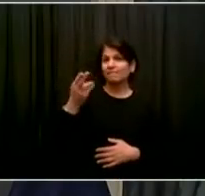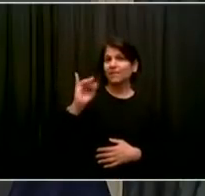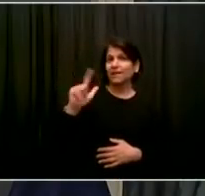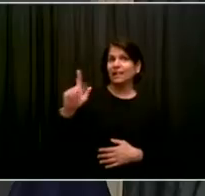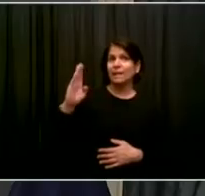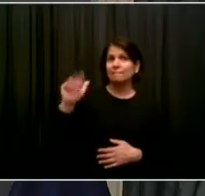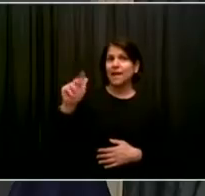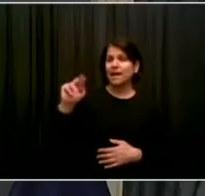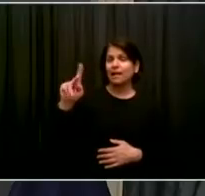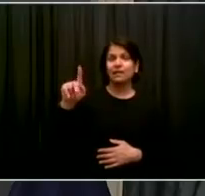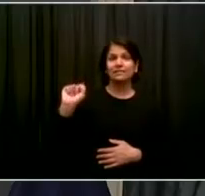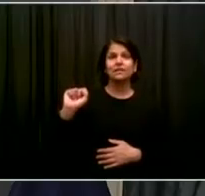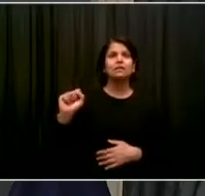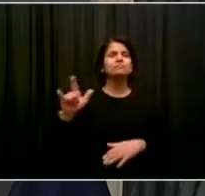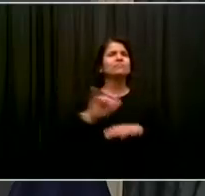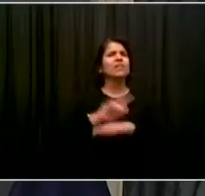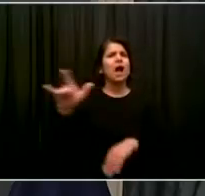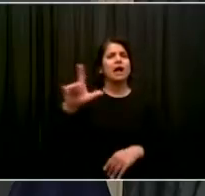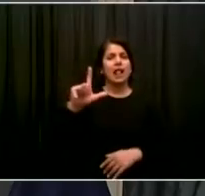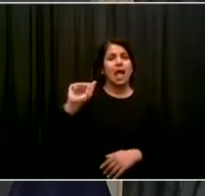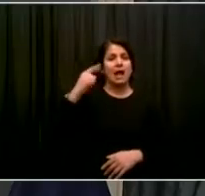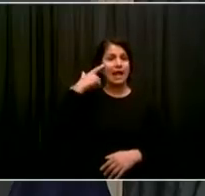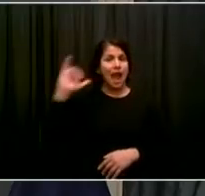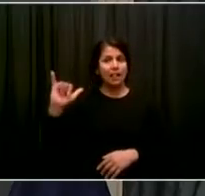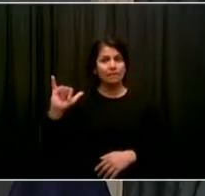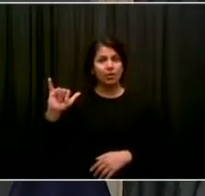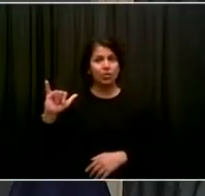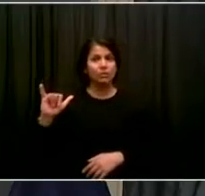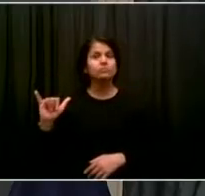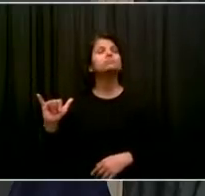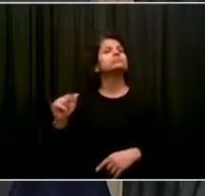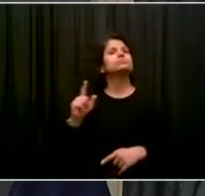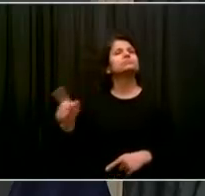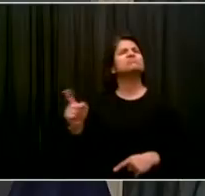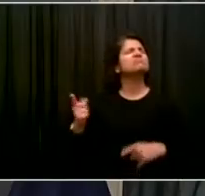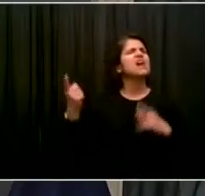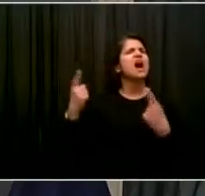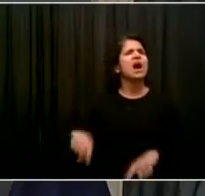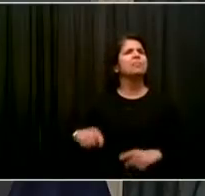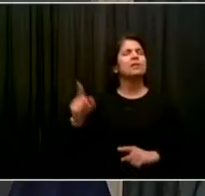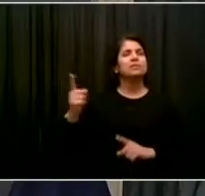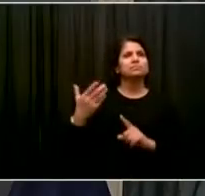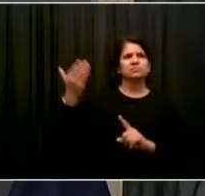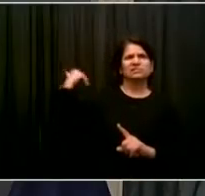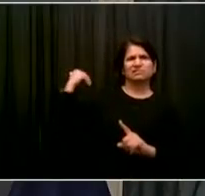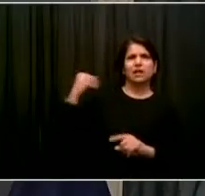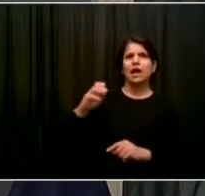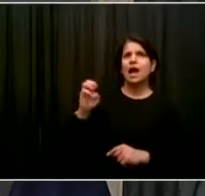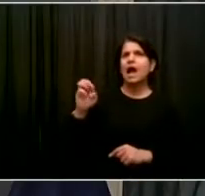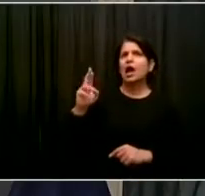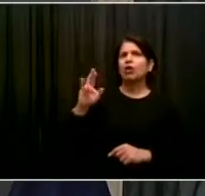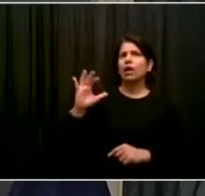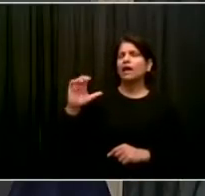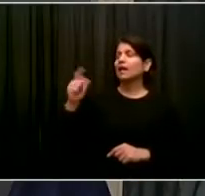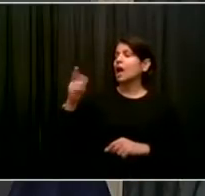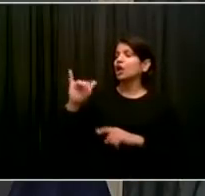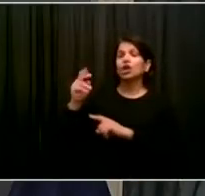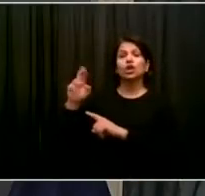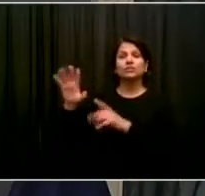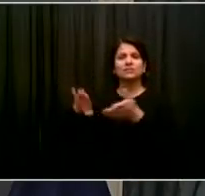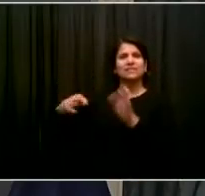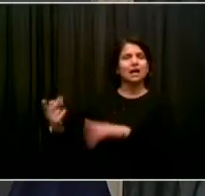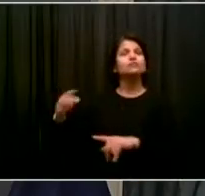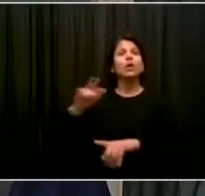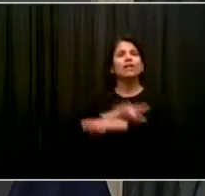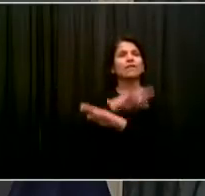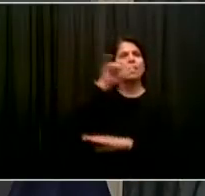Garner's death. Was that an appropriate trip to take? And can you talk about, like, you know, over the course of you being mayor, when you go out of